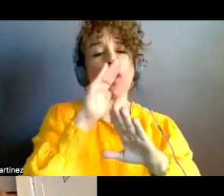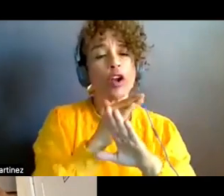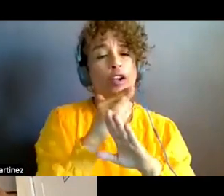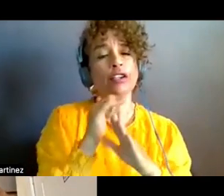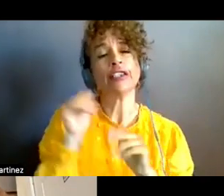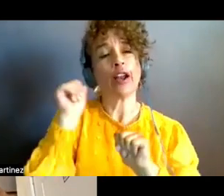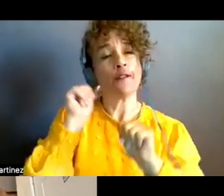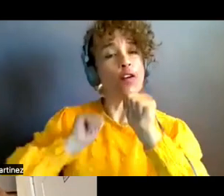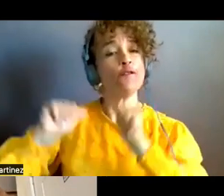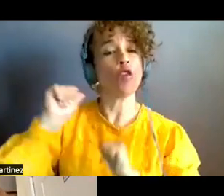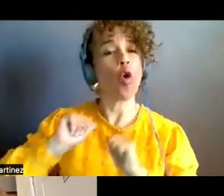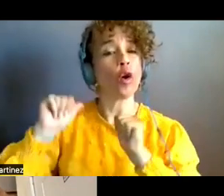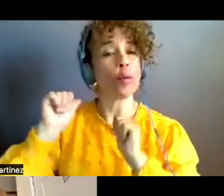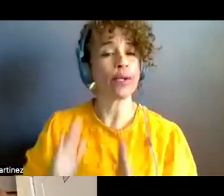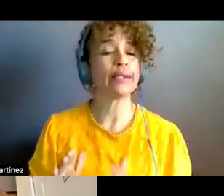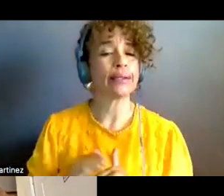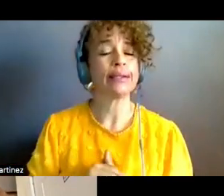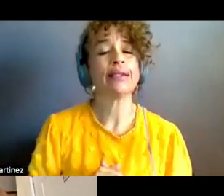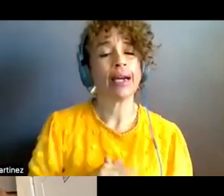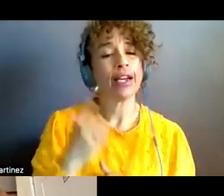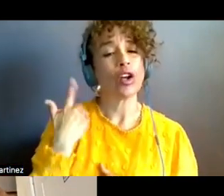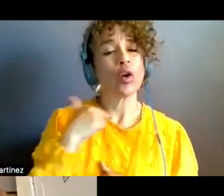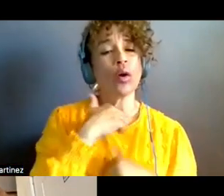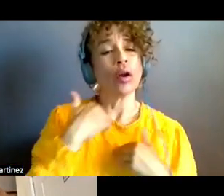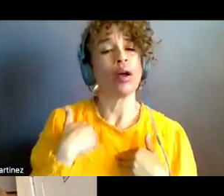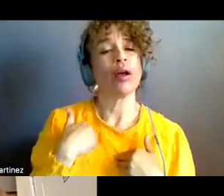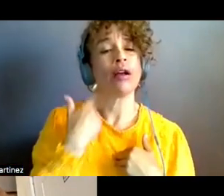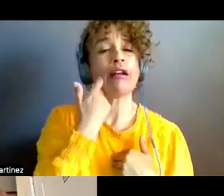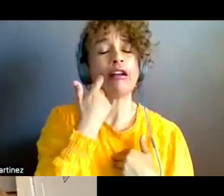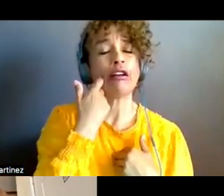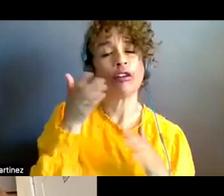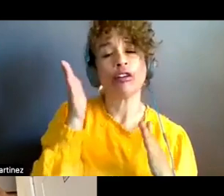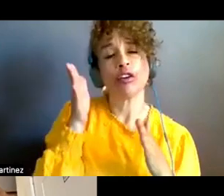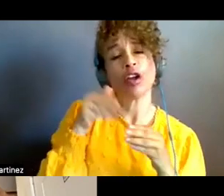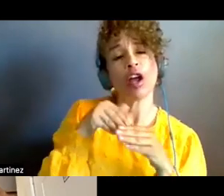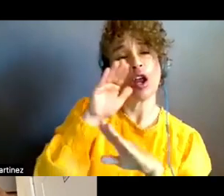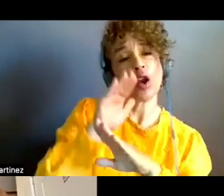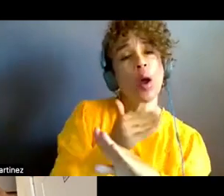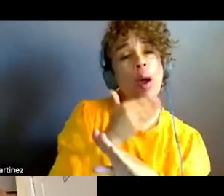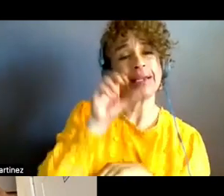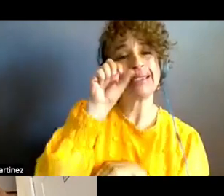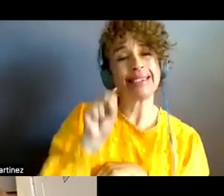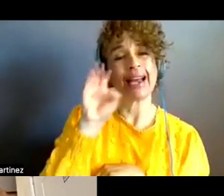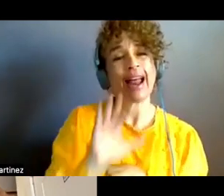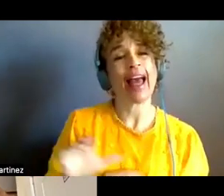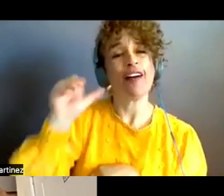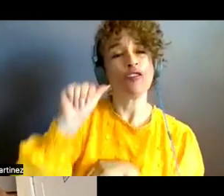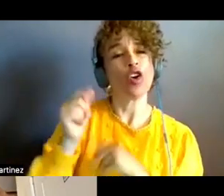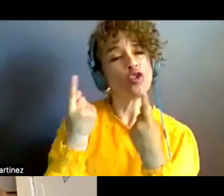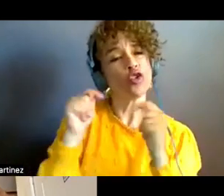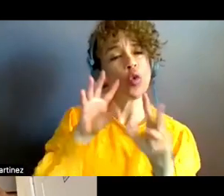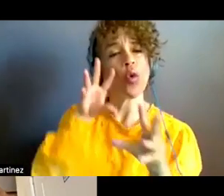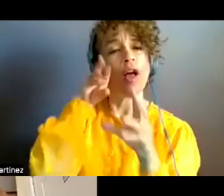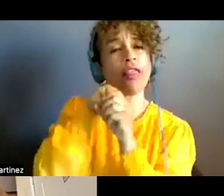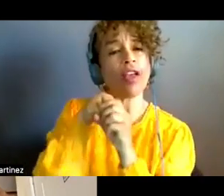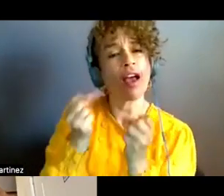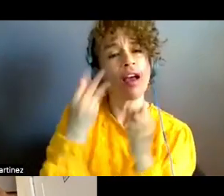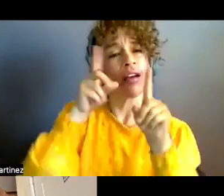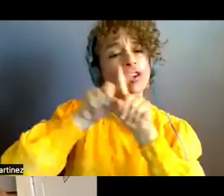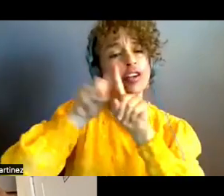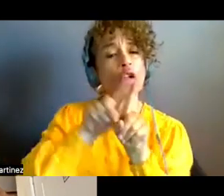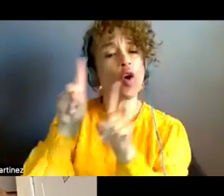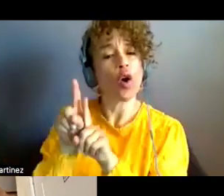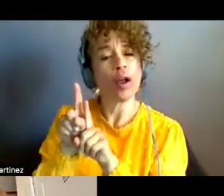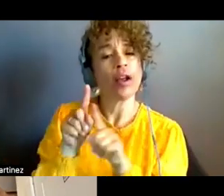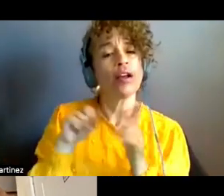performs their pieces. We have an upcoming lecture recital on music from South Africa. So we really try to include a lot. And also, I should